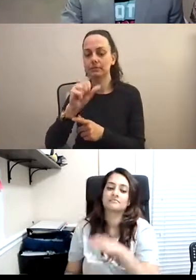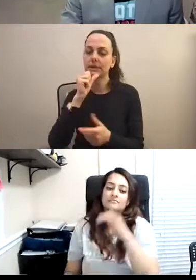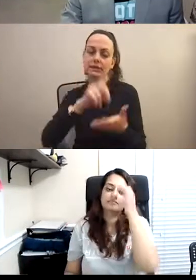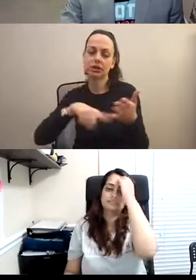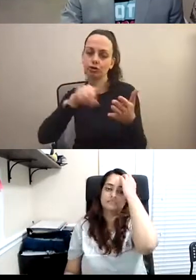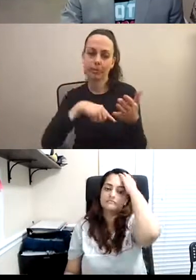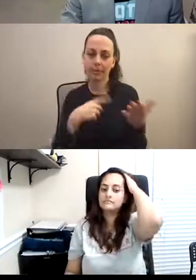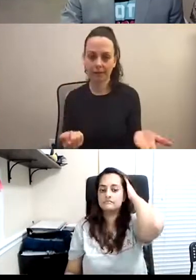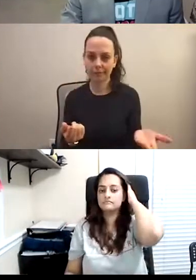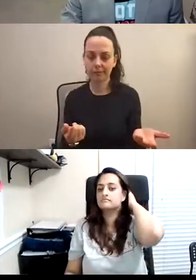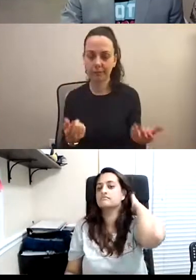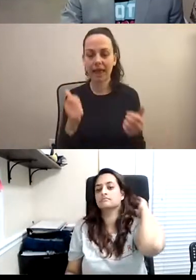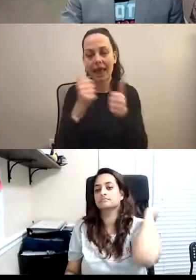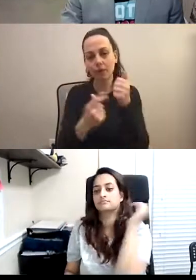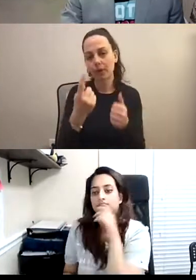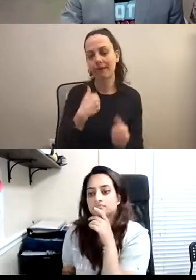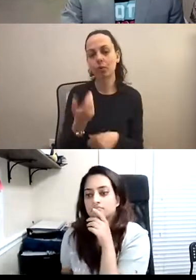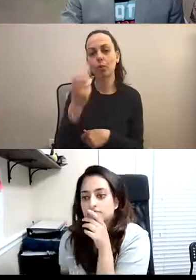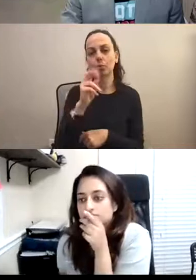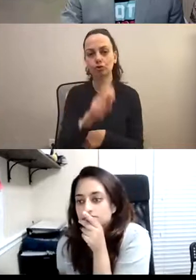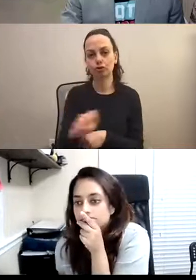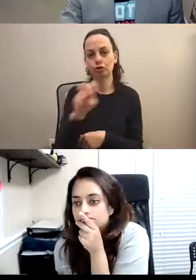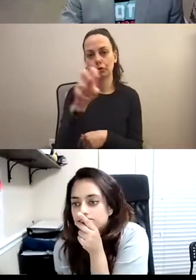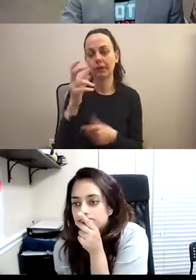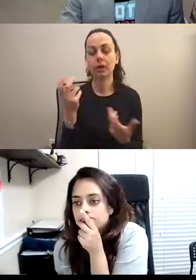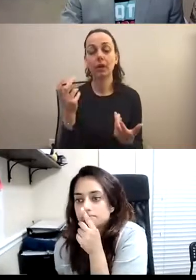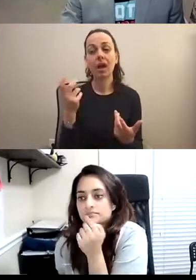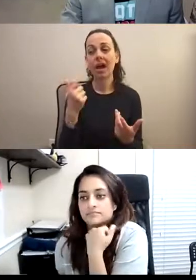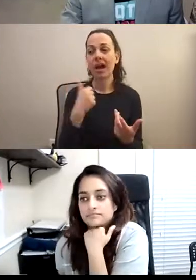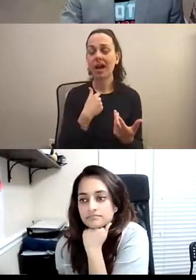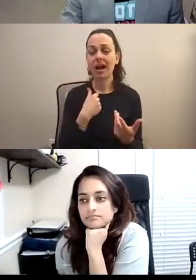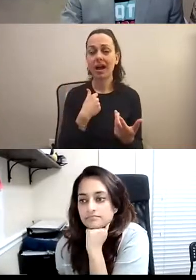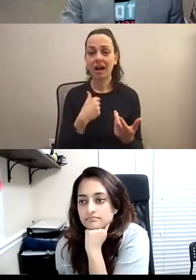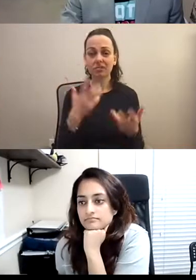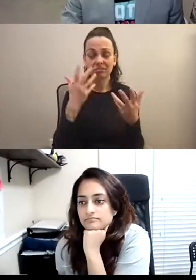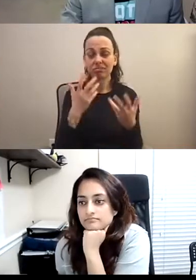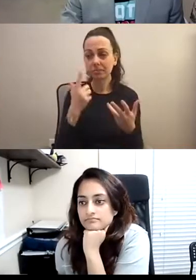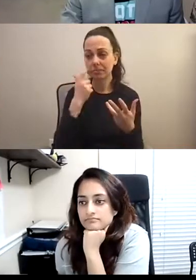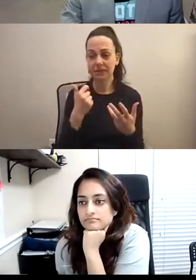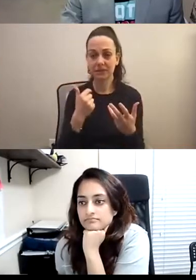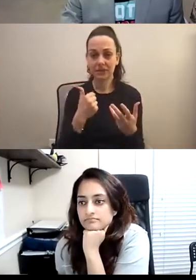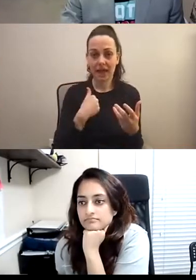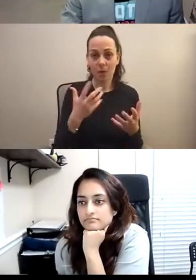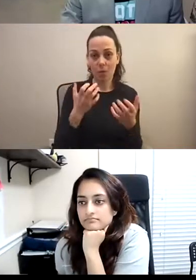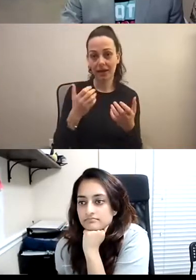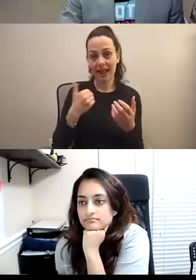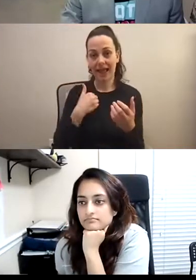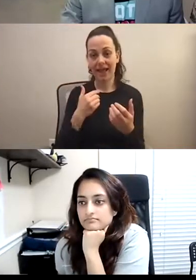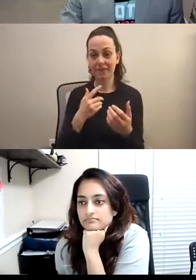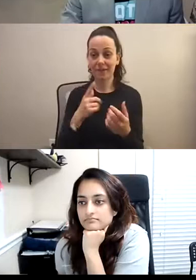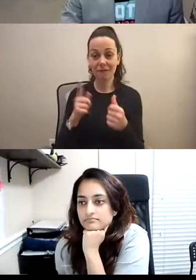with it. And so I was so angry because I wanted this disabled guy. I wanted to have like a disabled meet cute, and I